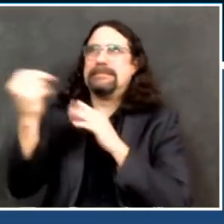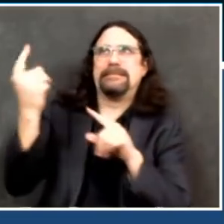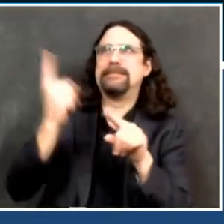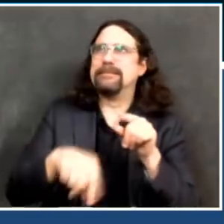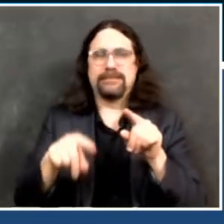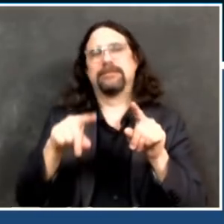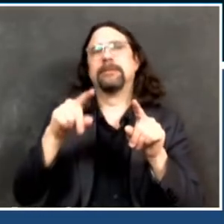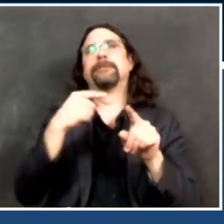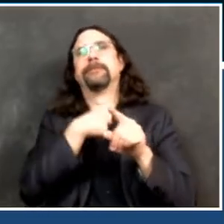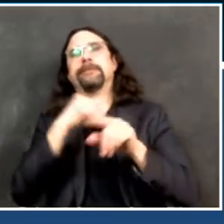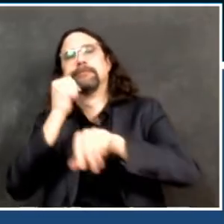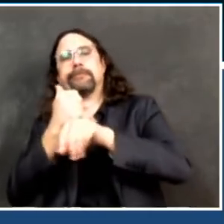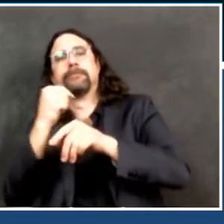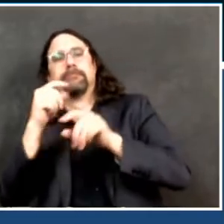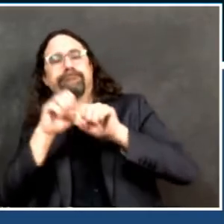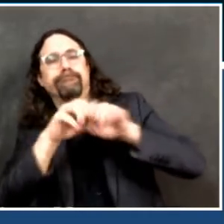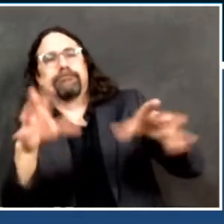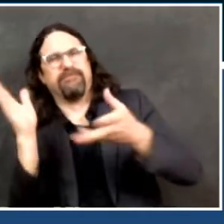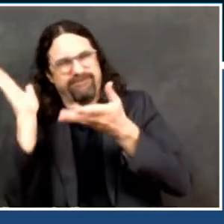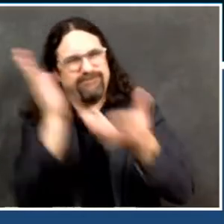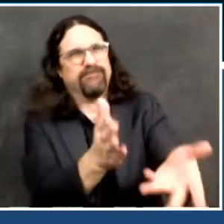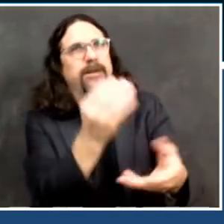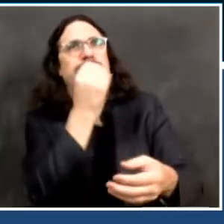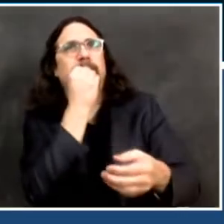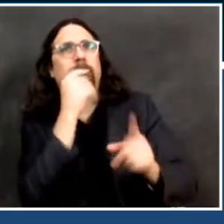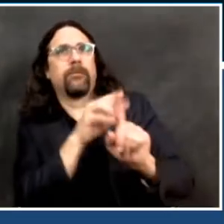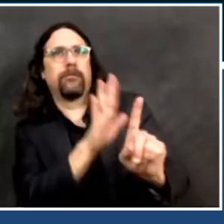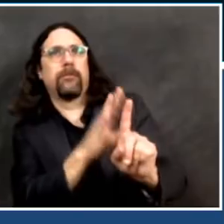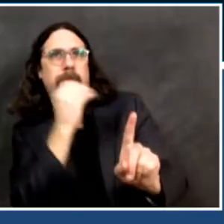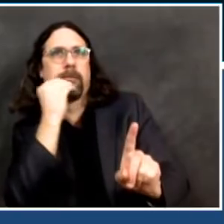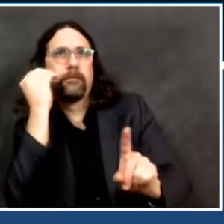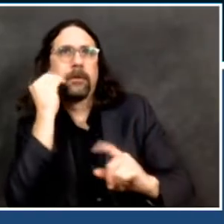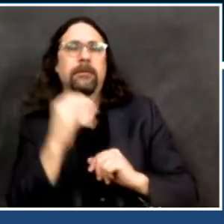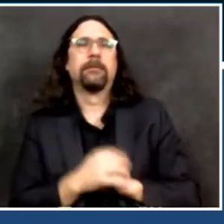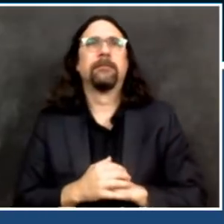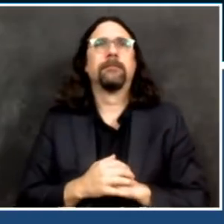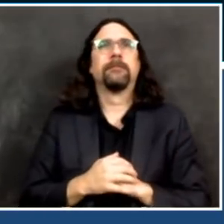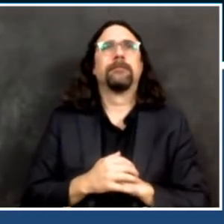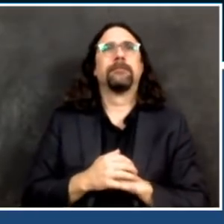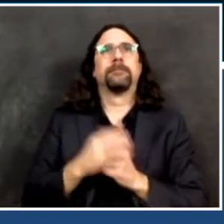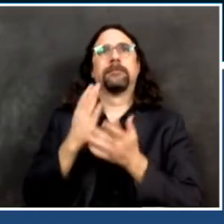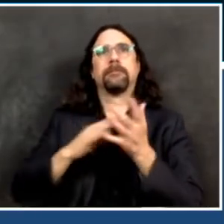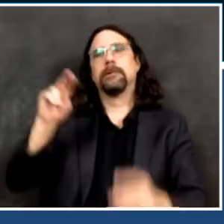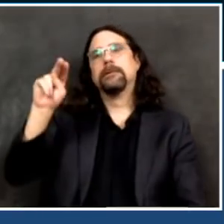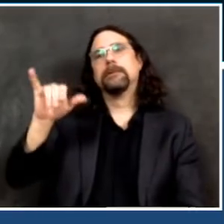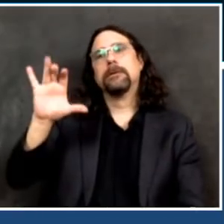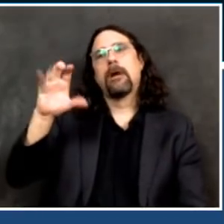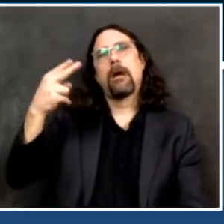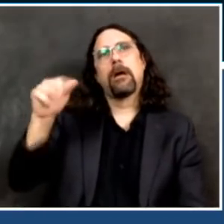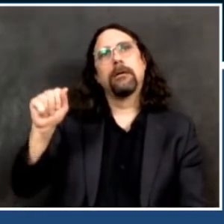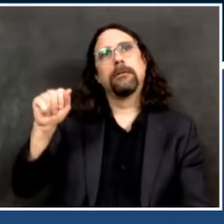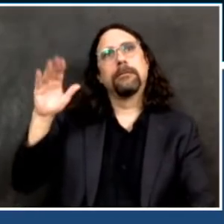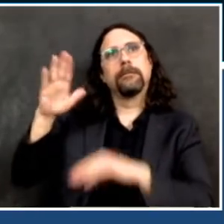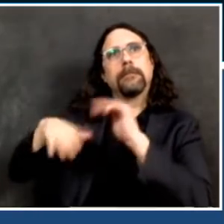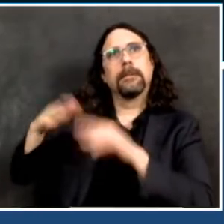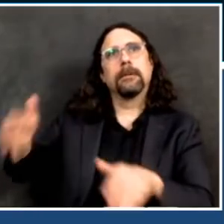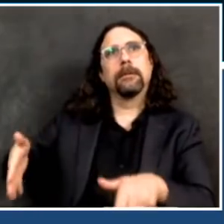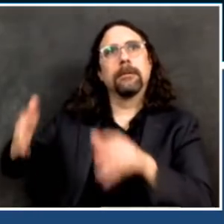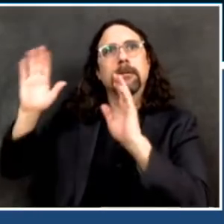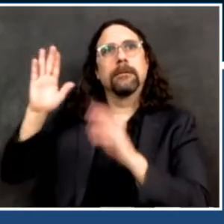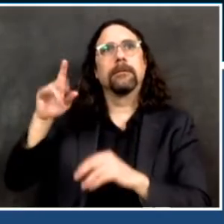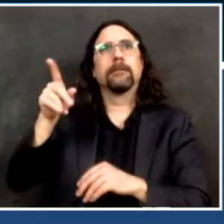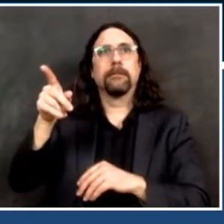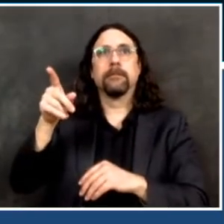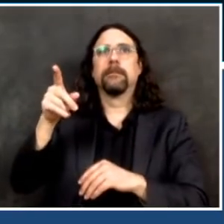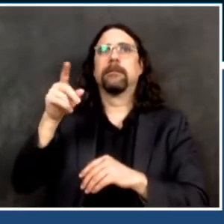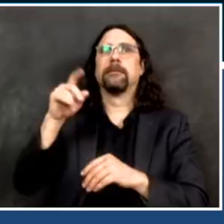public housing, a lot of people who, if they don't get a delivery, it's not clear if they're going to get food. What we've done is